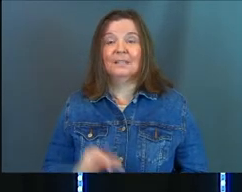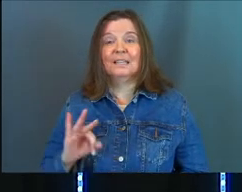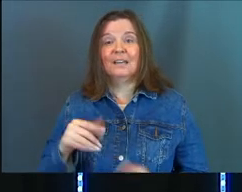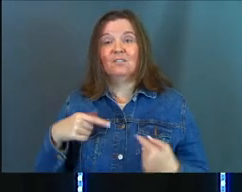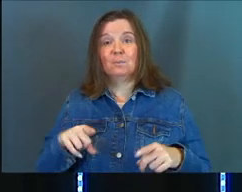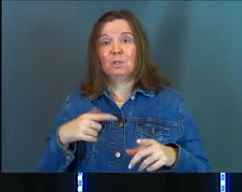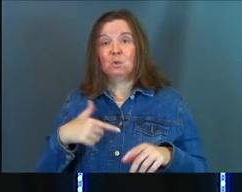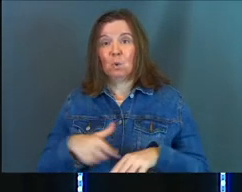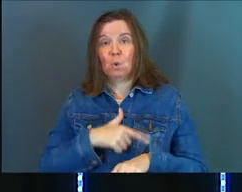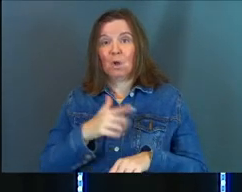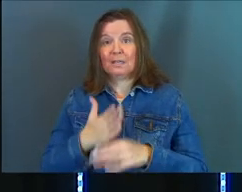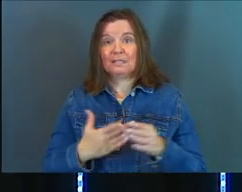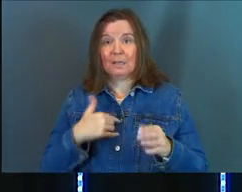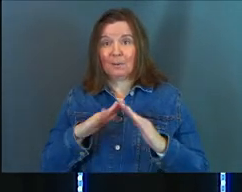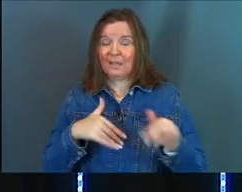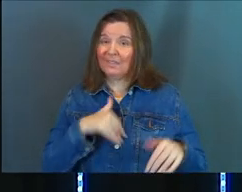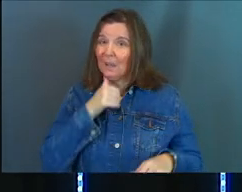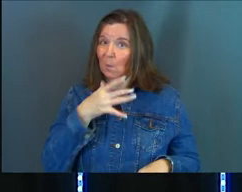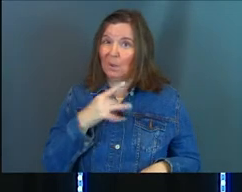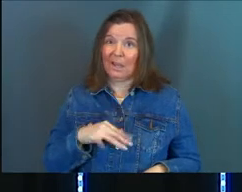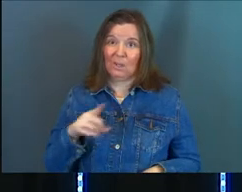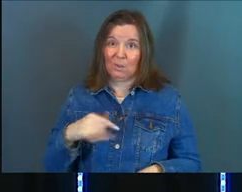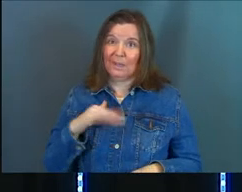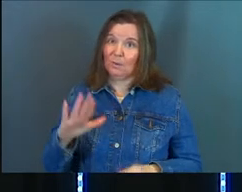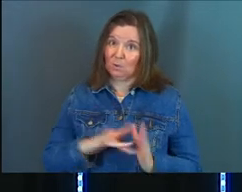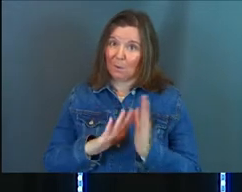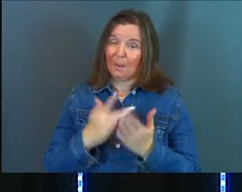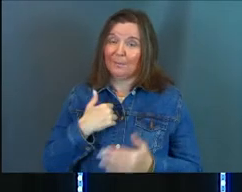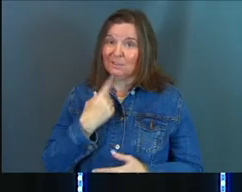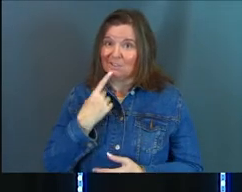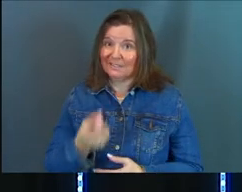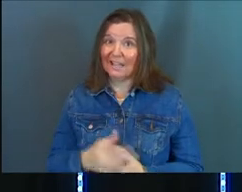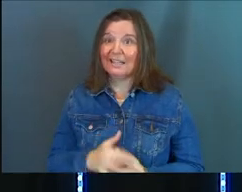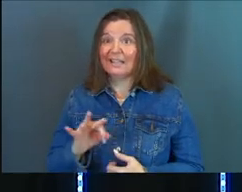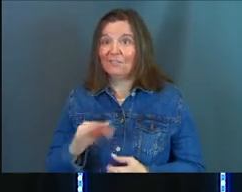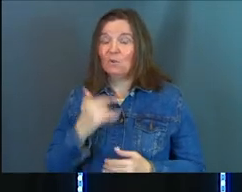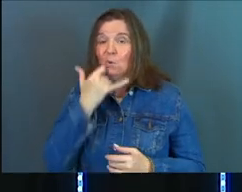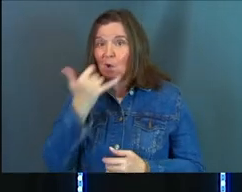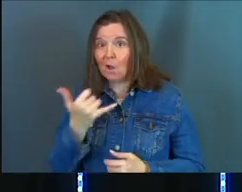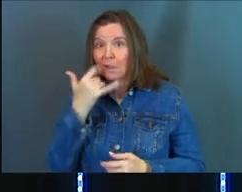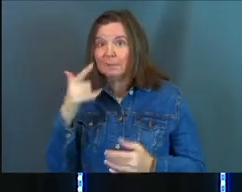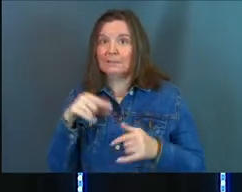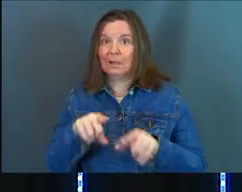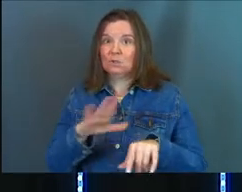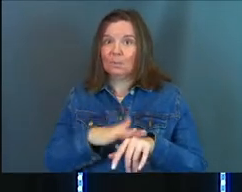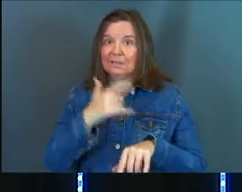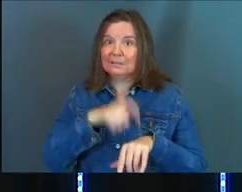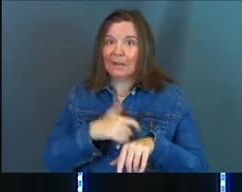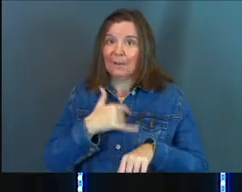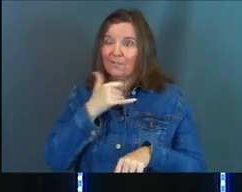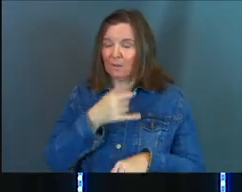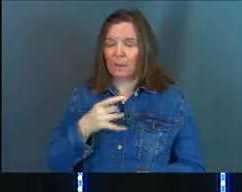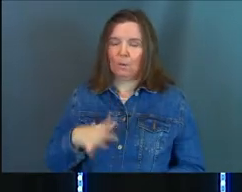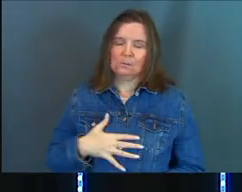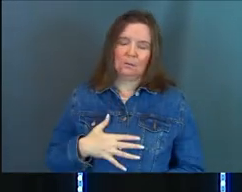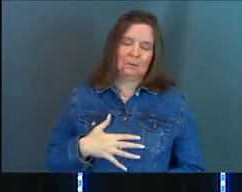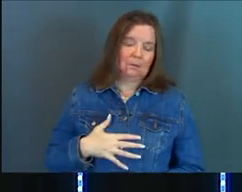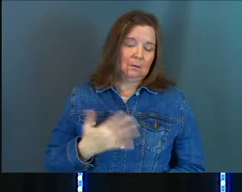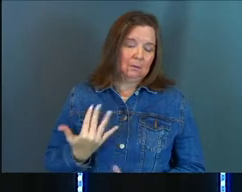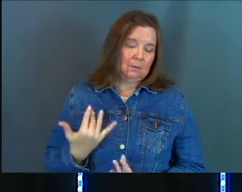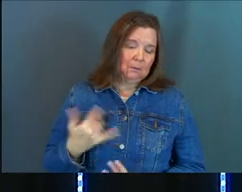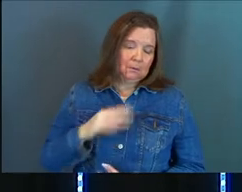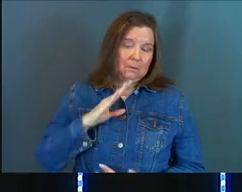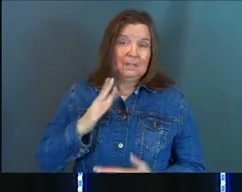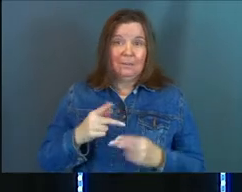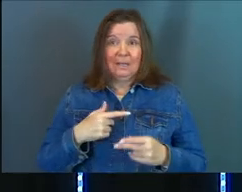If you spend too long at somebody's house, they will not like you. That's what your Bible just said. If you call them and spend too much time on the phone, they will not like you at the end.